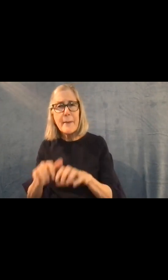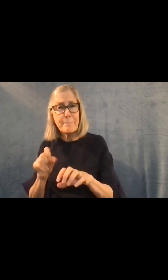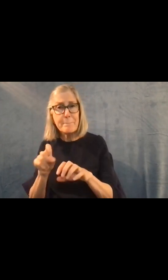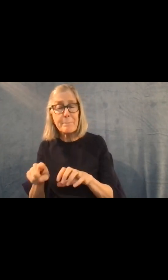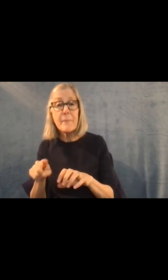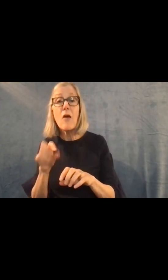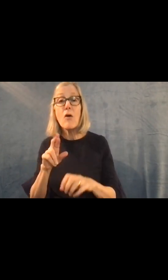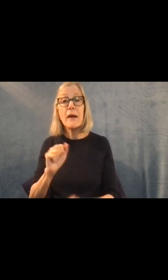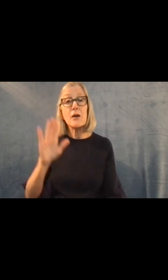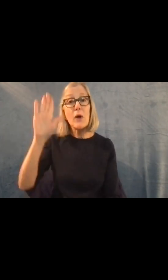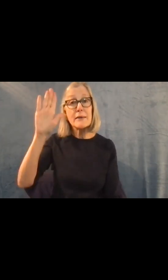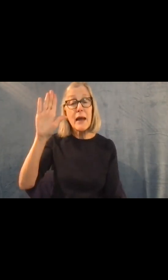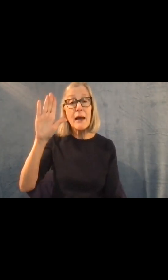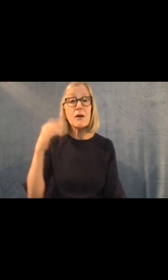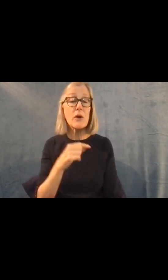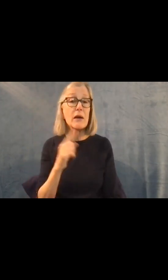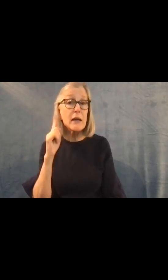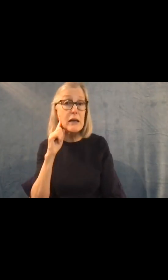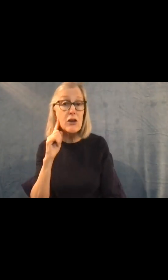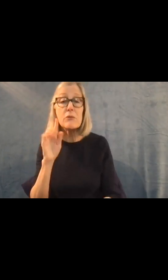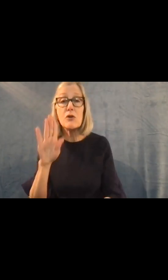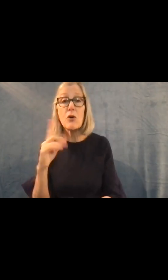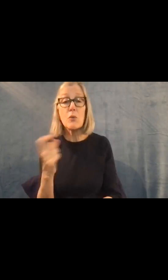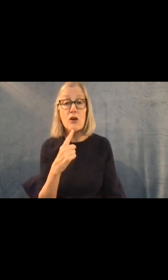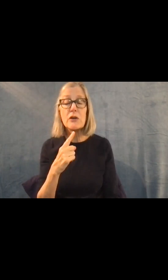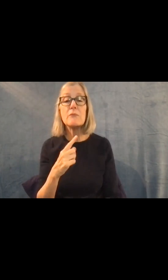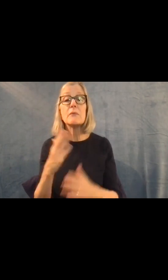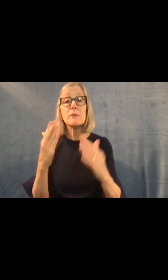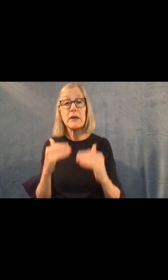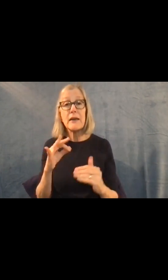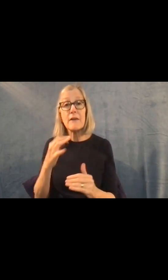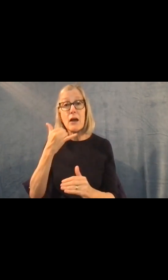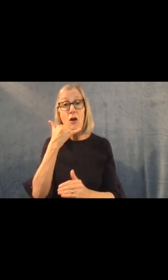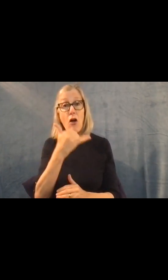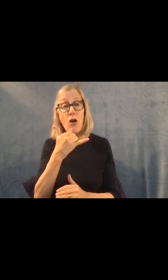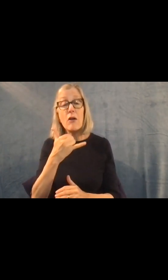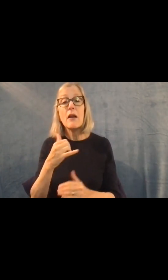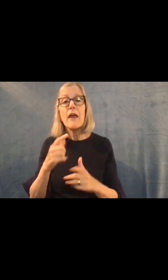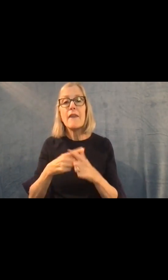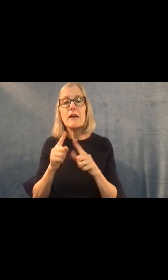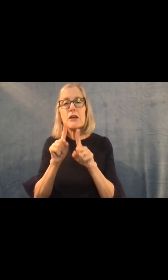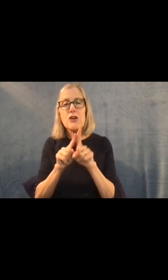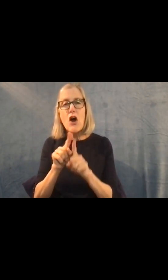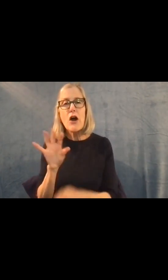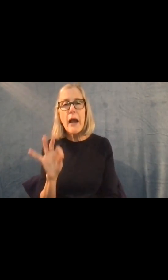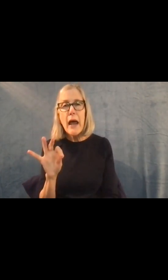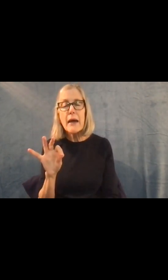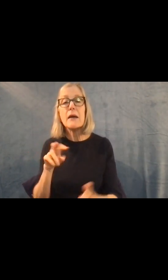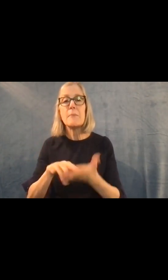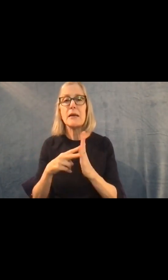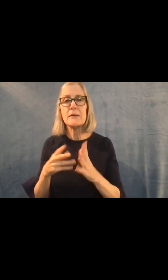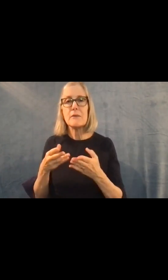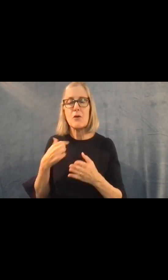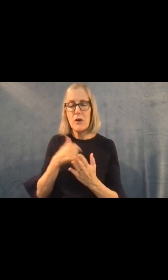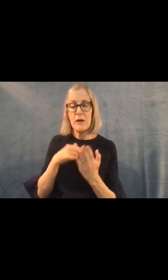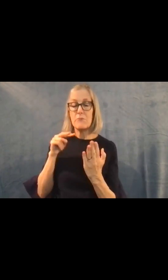dialing in by phone, it's *9, and that will allow us to see that you have a question or comment, and we can unmute your